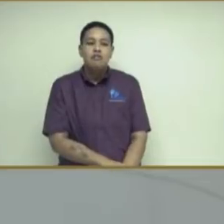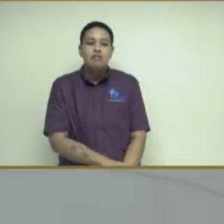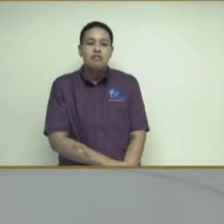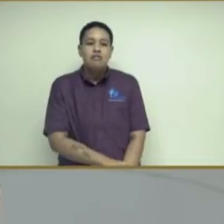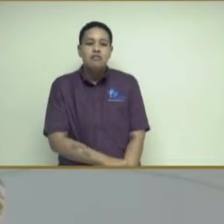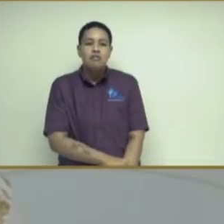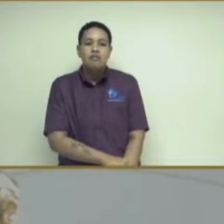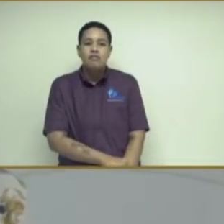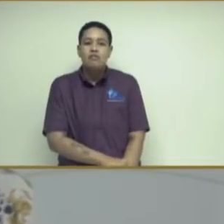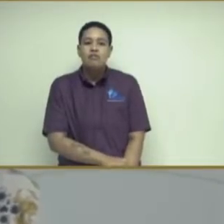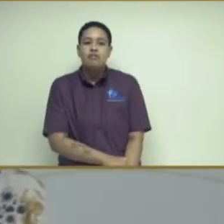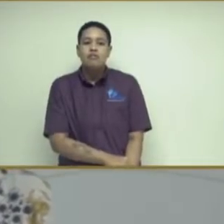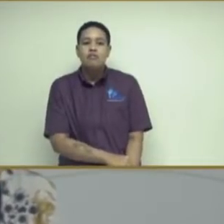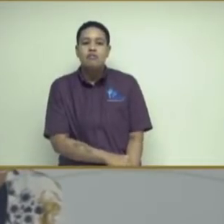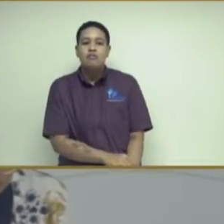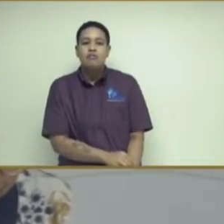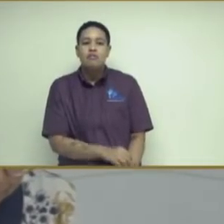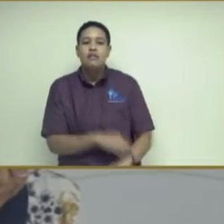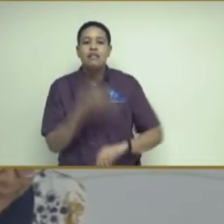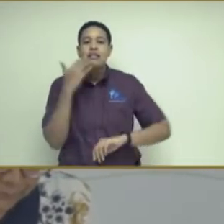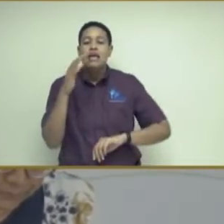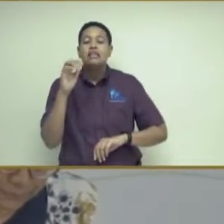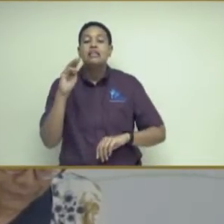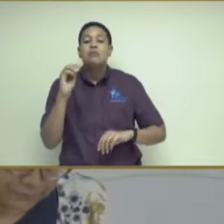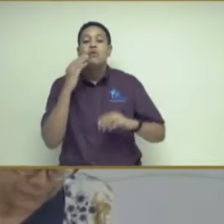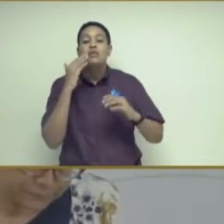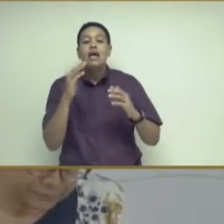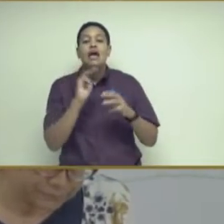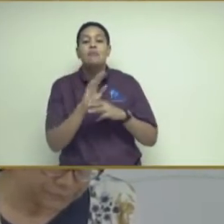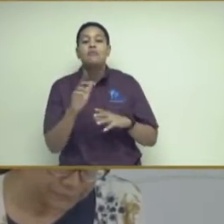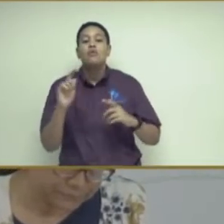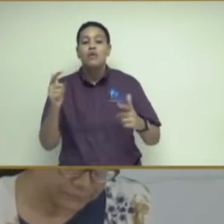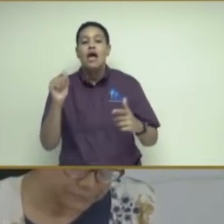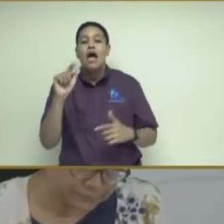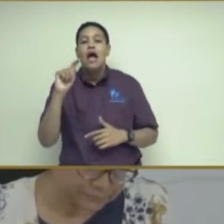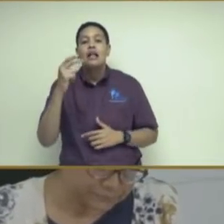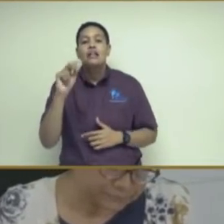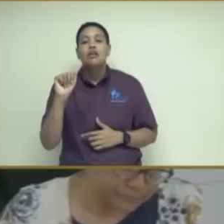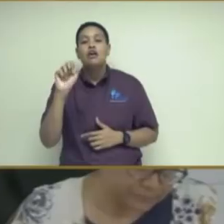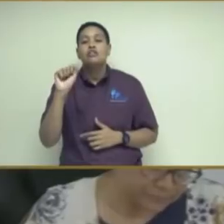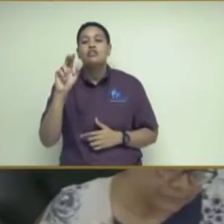Thank you very much, CMO. Thank you, Minister. We're going to go to Althea Saunders.